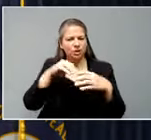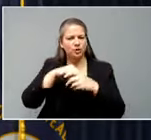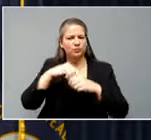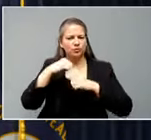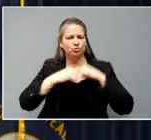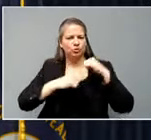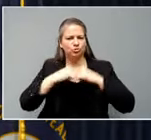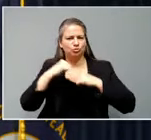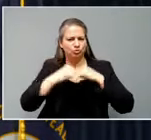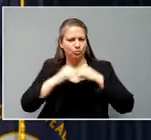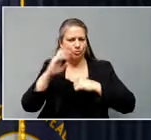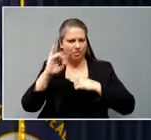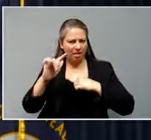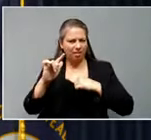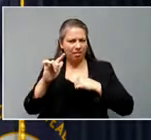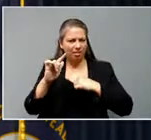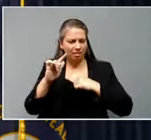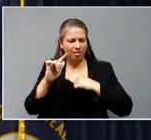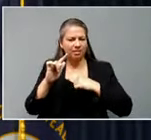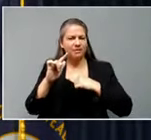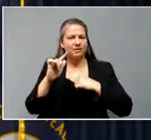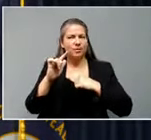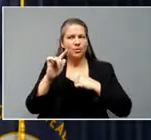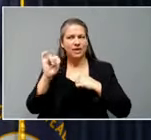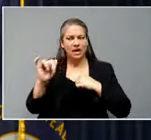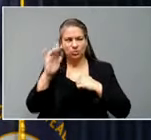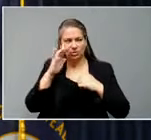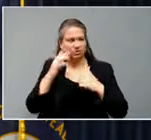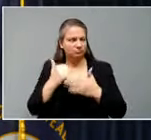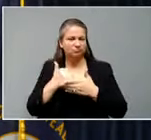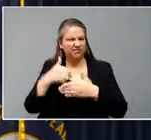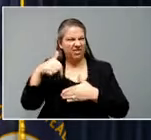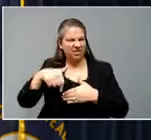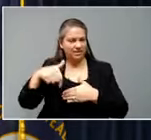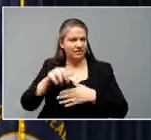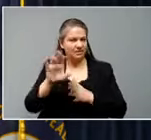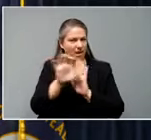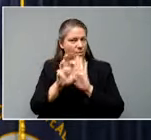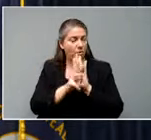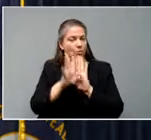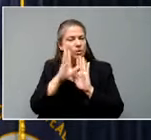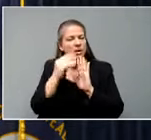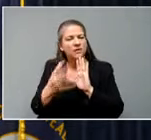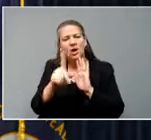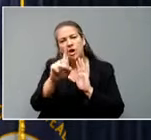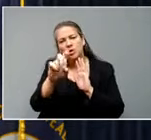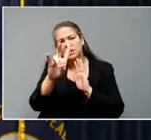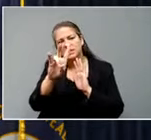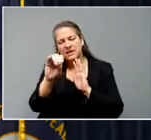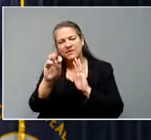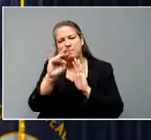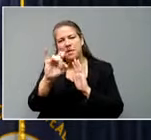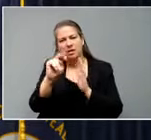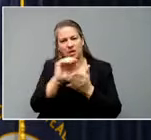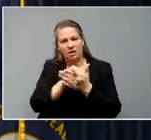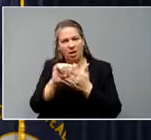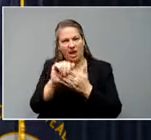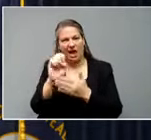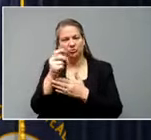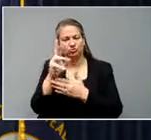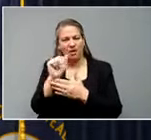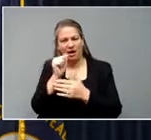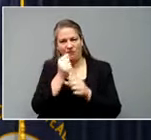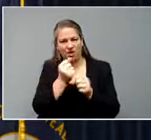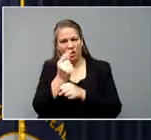going to be transformational for this Commonwealth. It'll provide about $170 million extra every year for the next